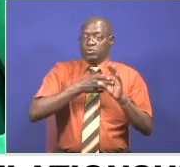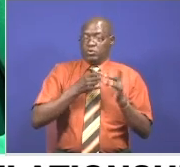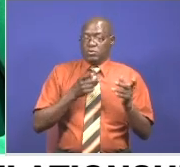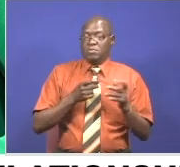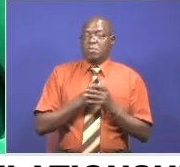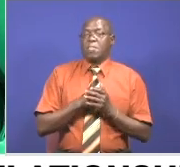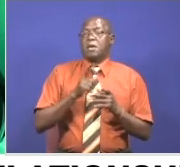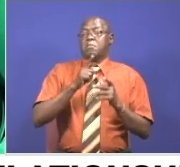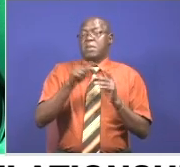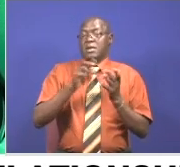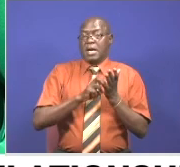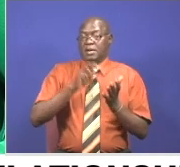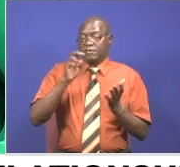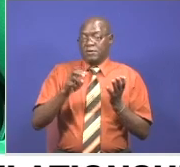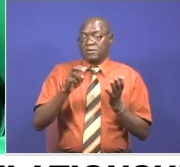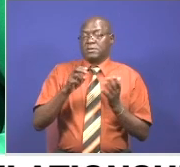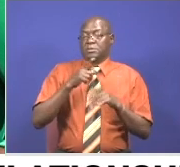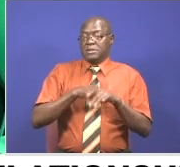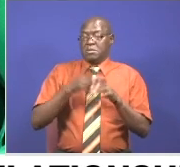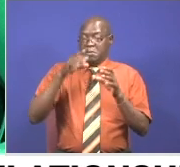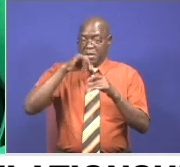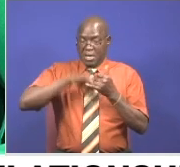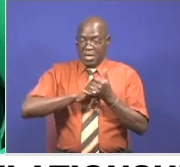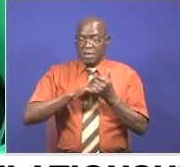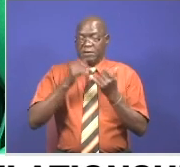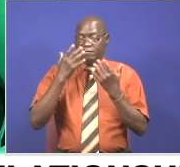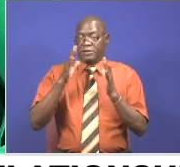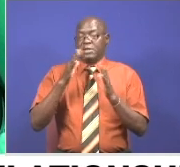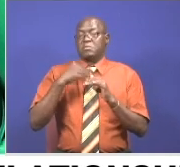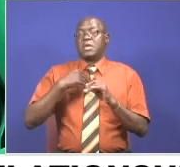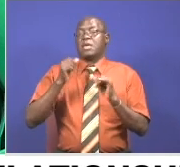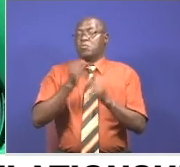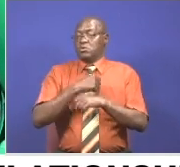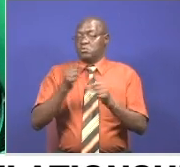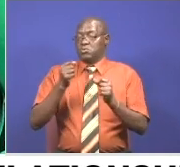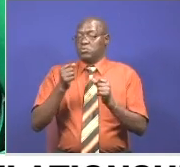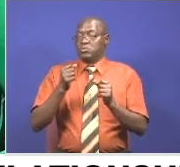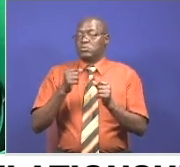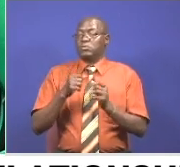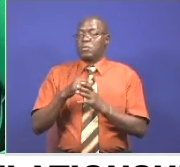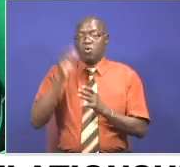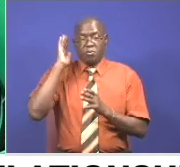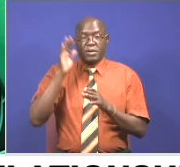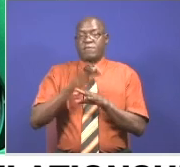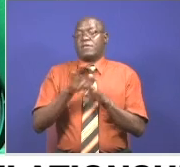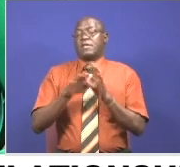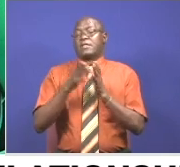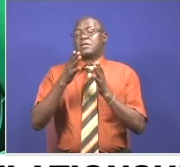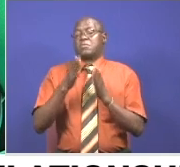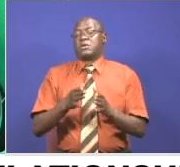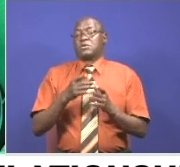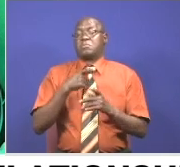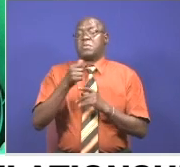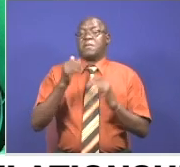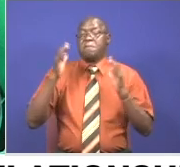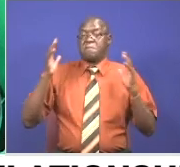advantage, but when now you get married and you feel like I will not be able to tolerate this person spending all my money, you know, buying big things,